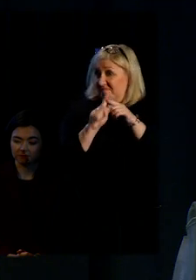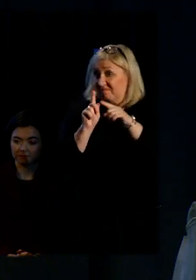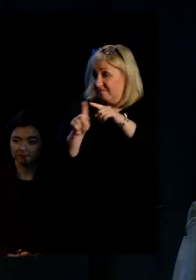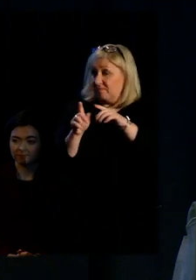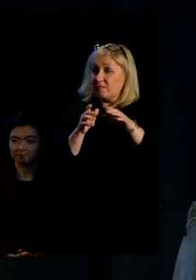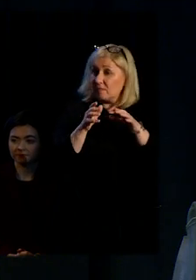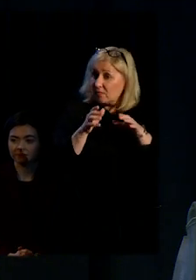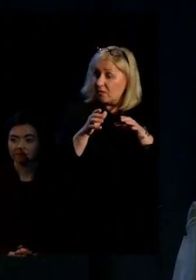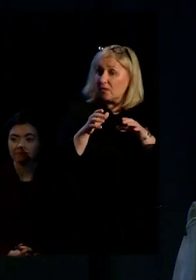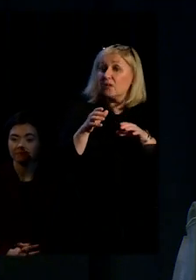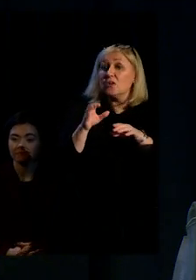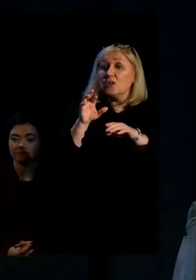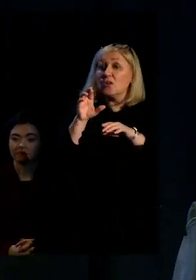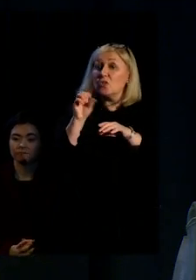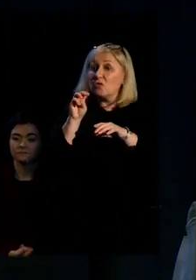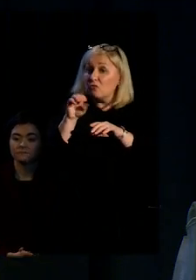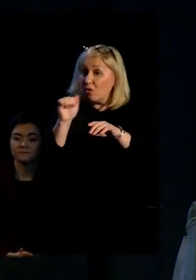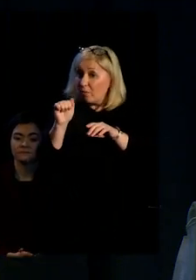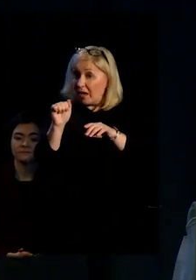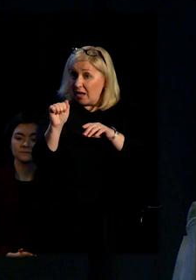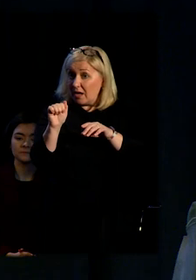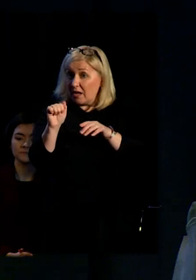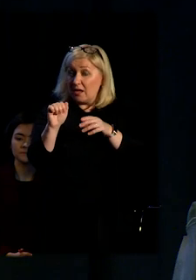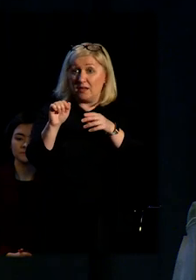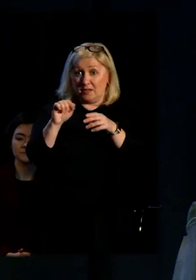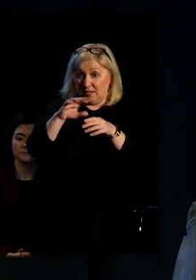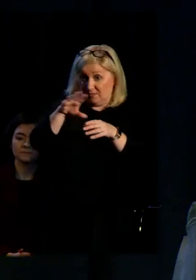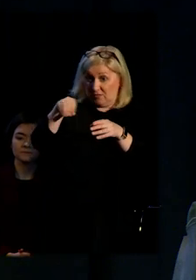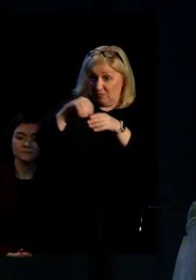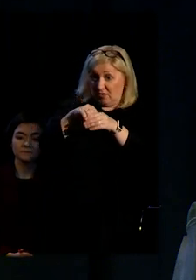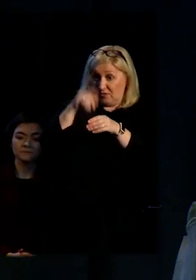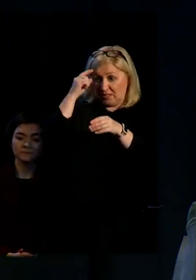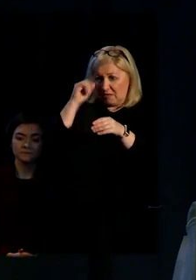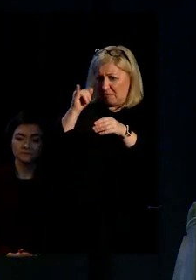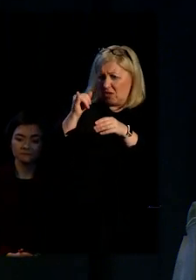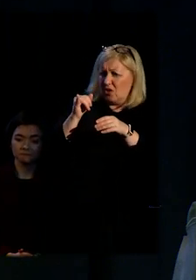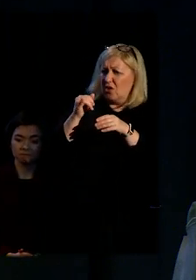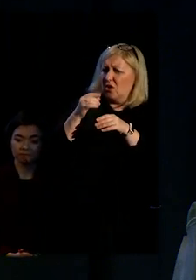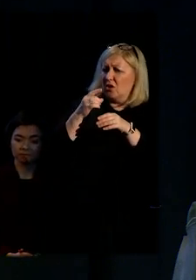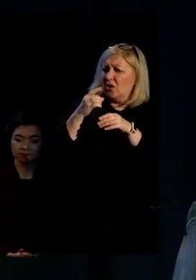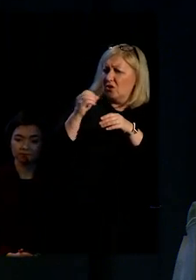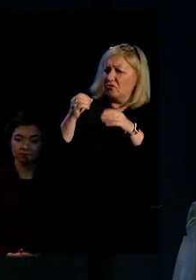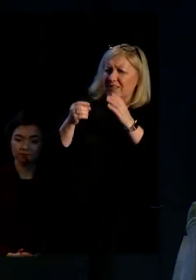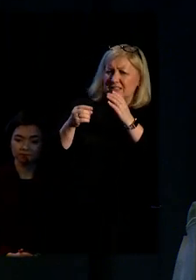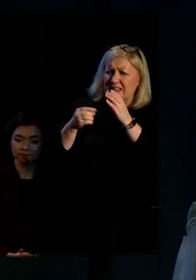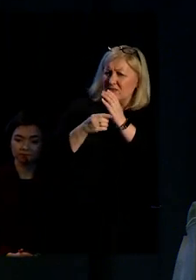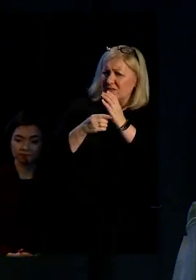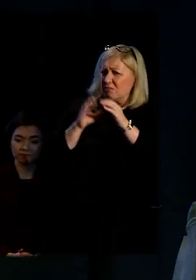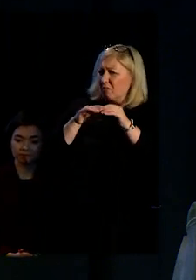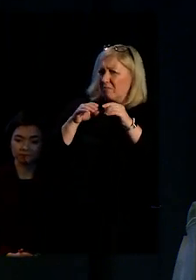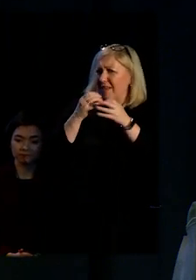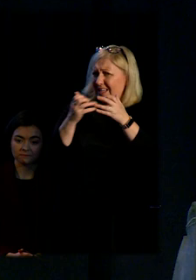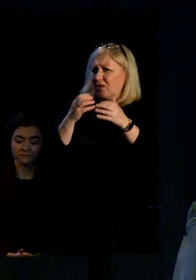took place during the Holocaust, as did the murder of hundreds of thousands of other people who were victims of Nazi